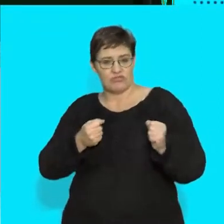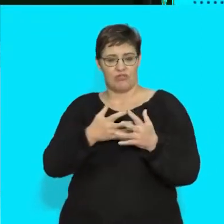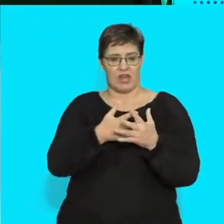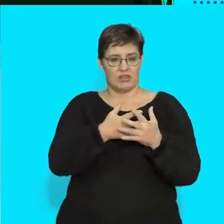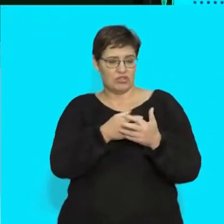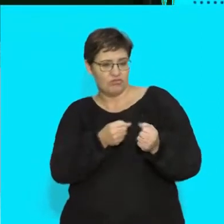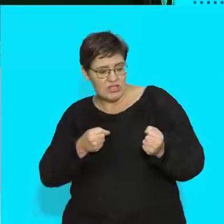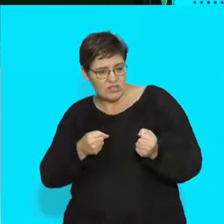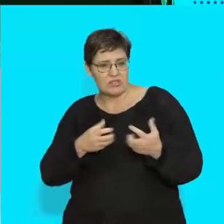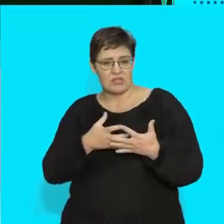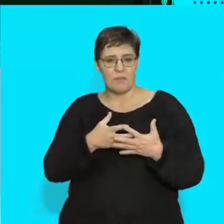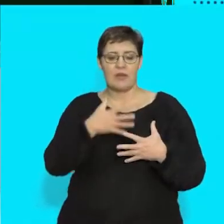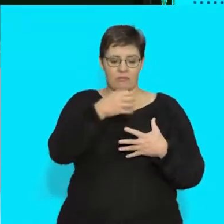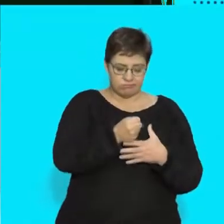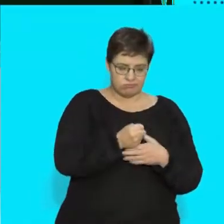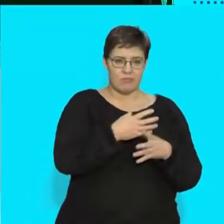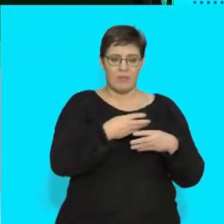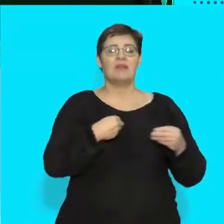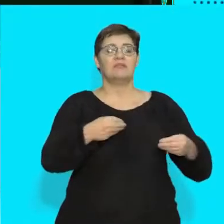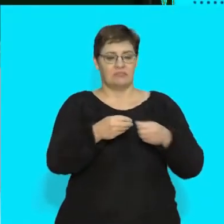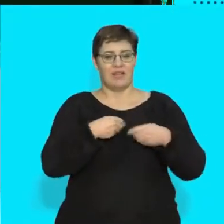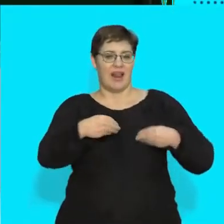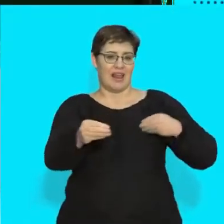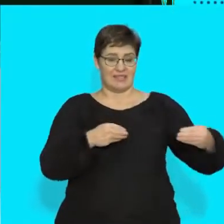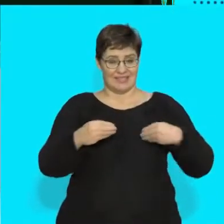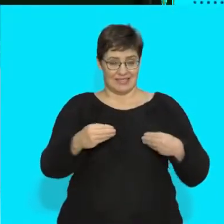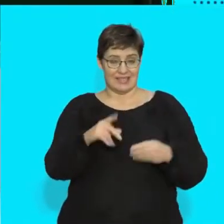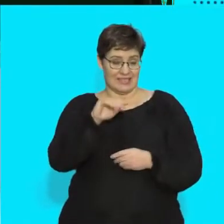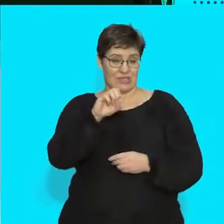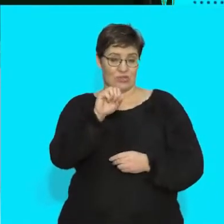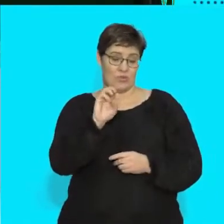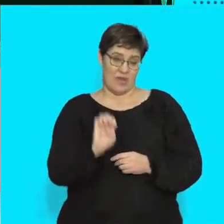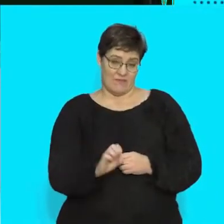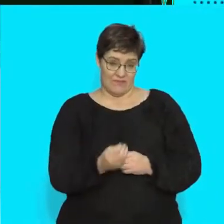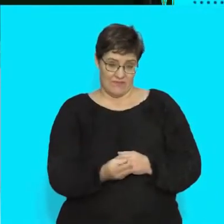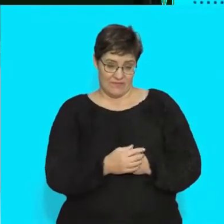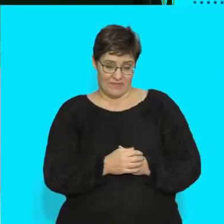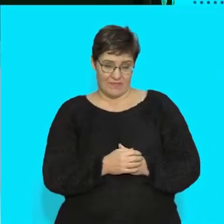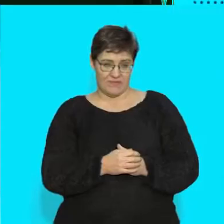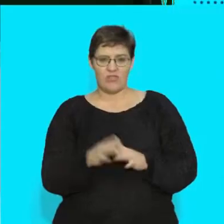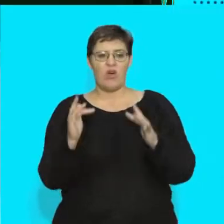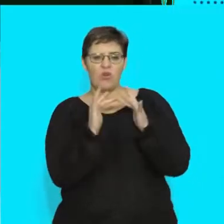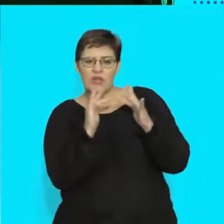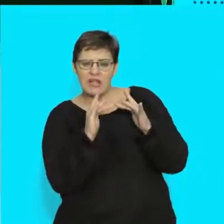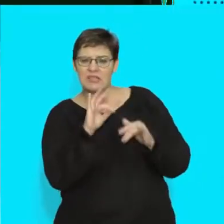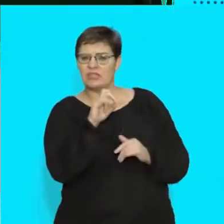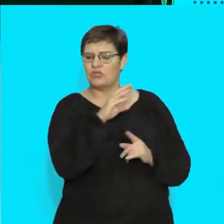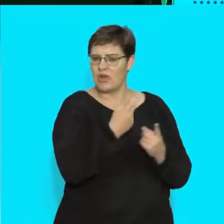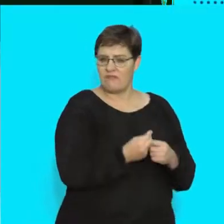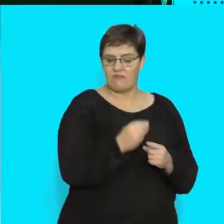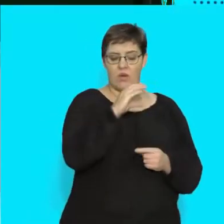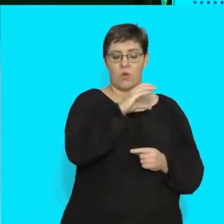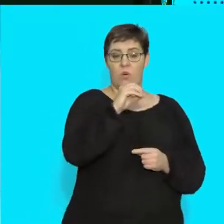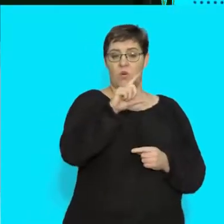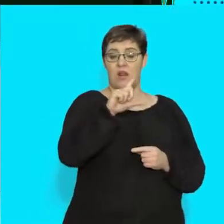means there must be some elastic tissue in there, okay? So we've got nice connective tissue, collagen, right? We did it in